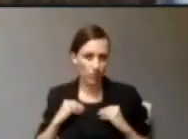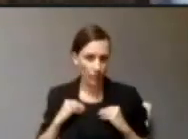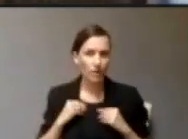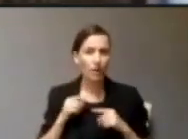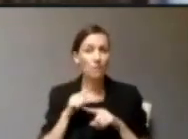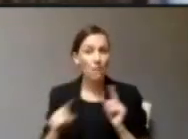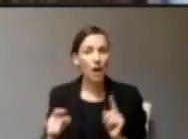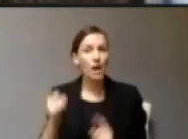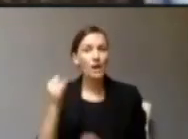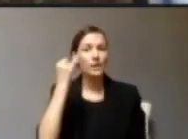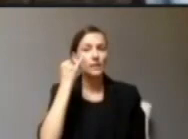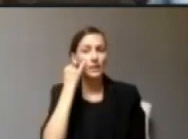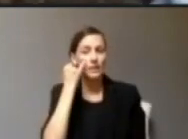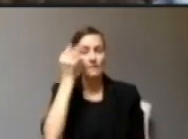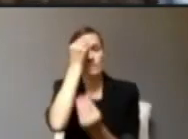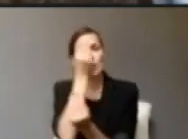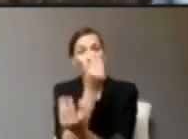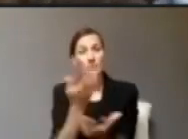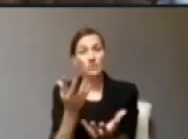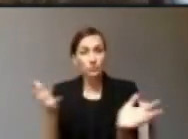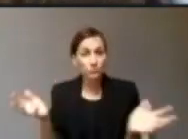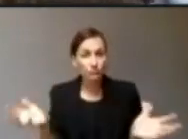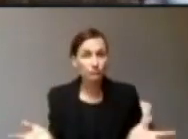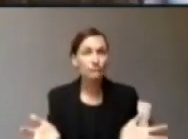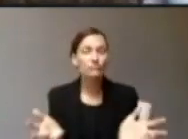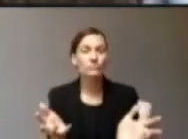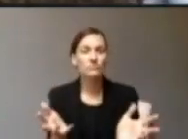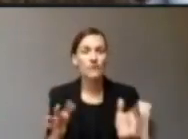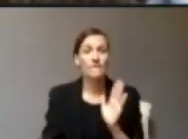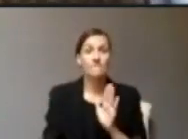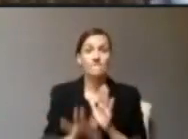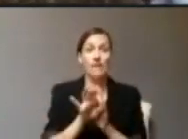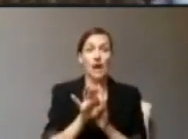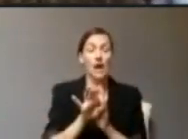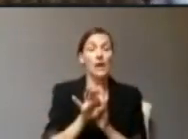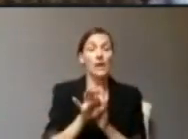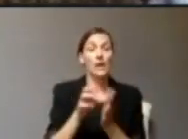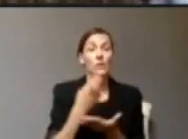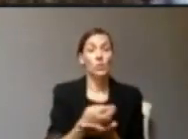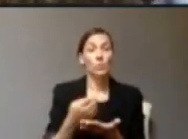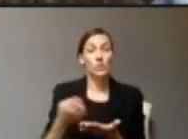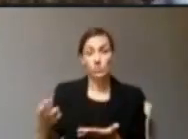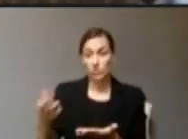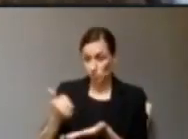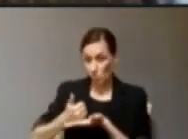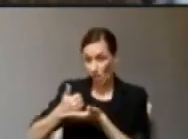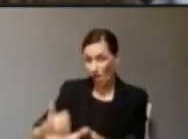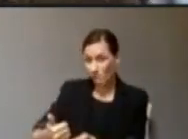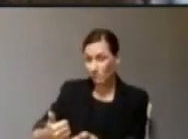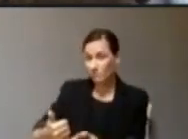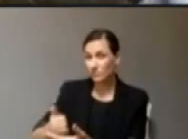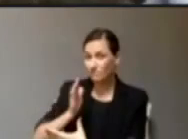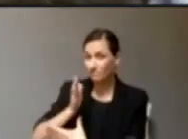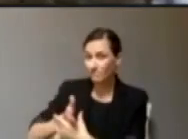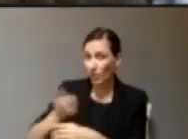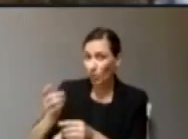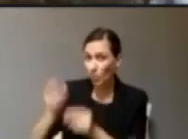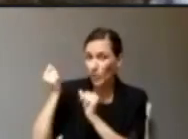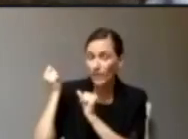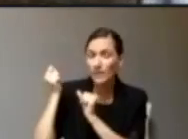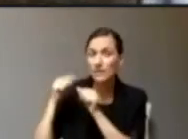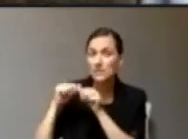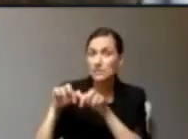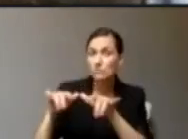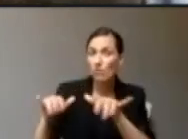information to rapidly target resources to help those same communities to intervene more quickly to stop the spread of the